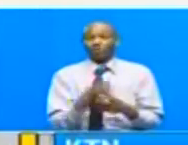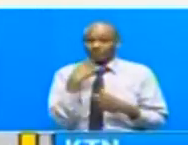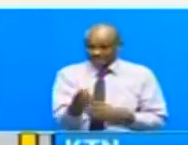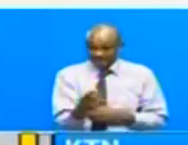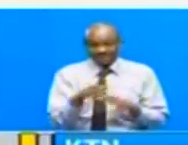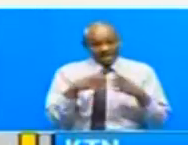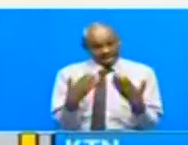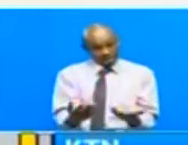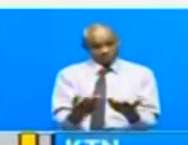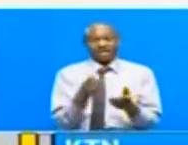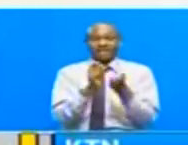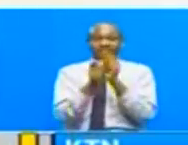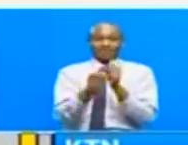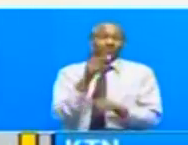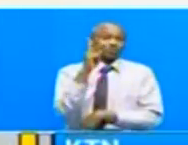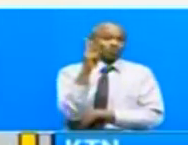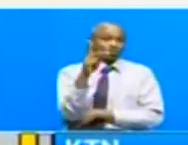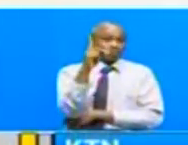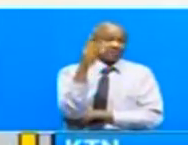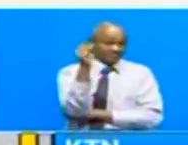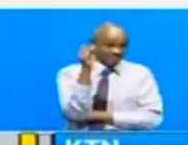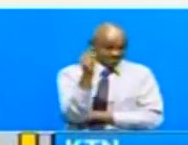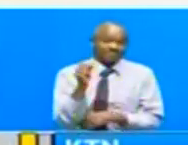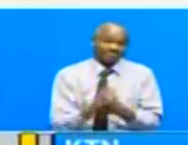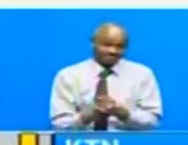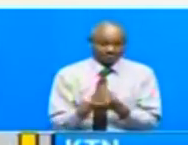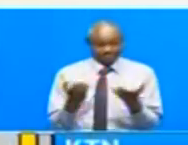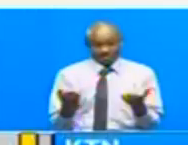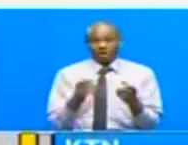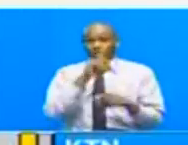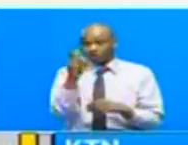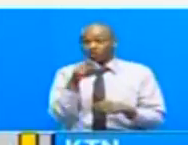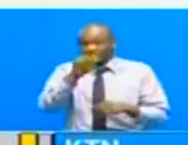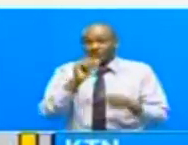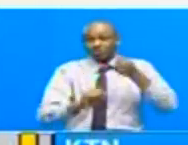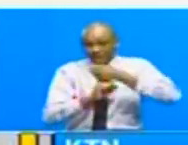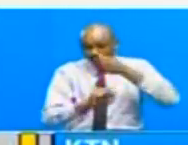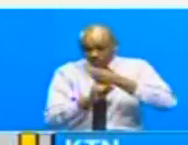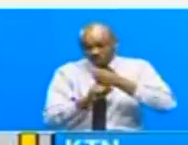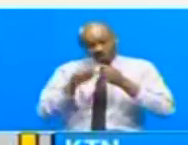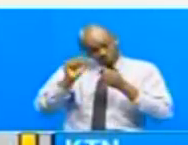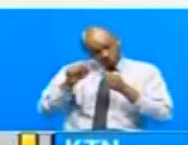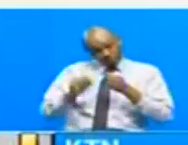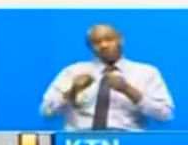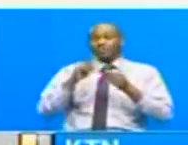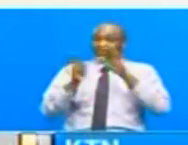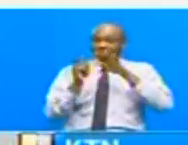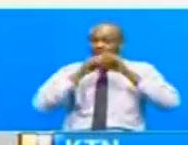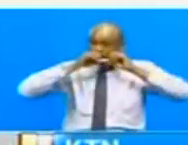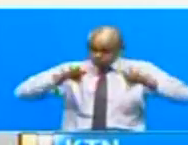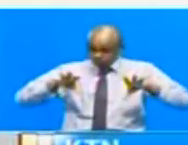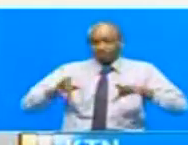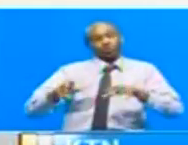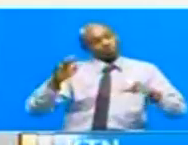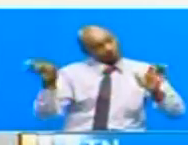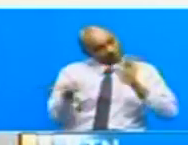can do so by sending an SMS to 22155. Once again, the question is, do you support calls for Anwai Guru to quit